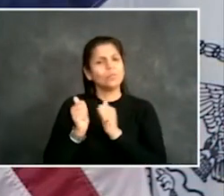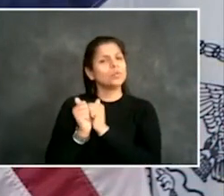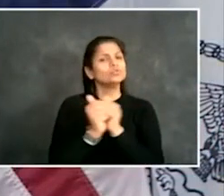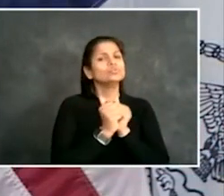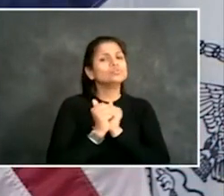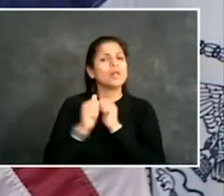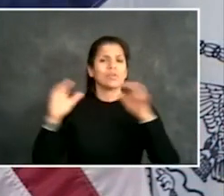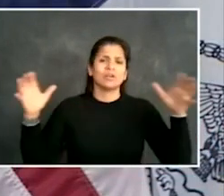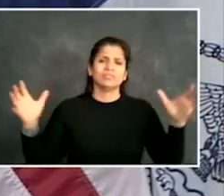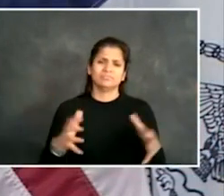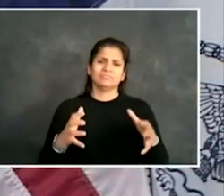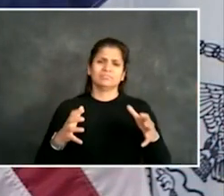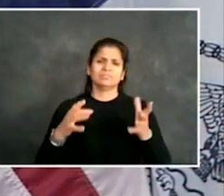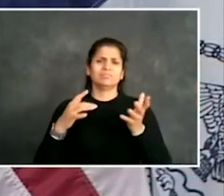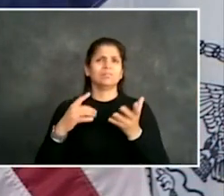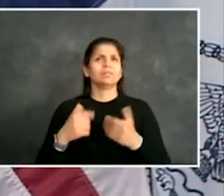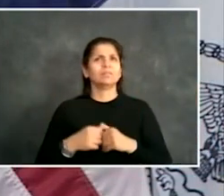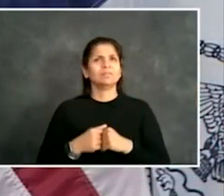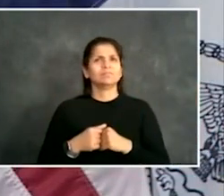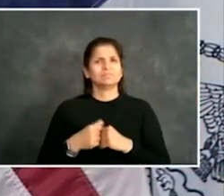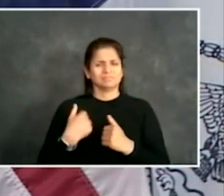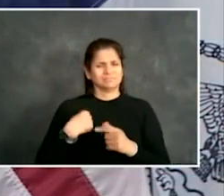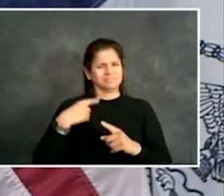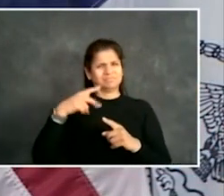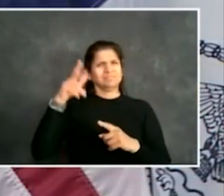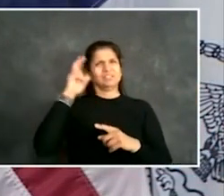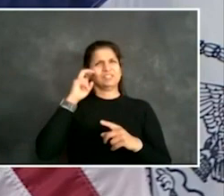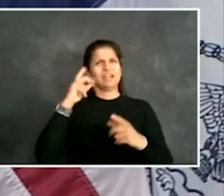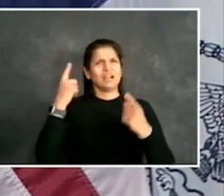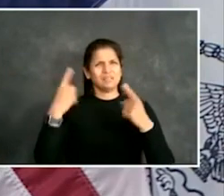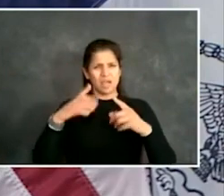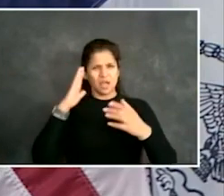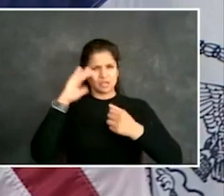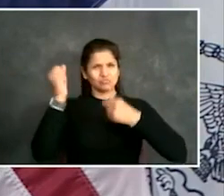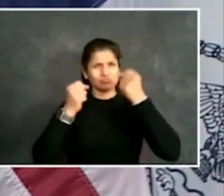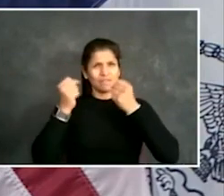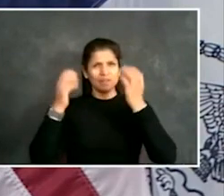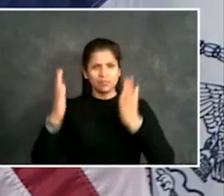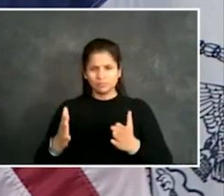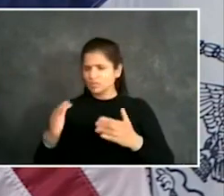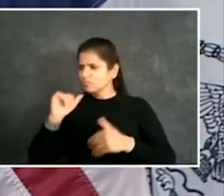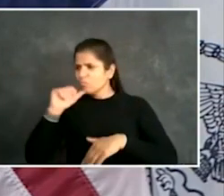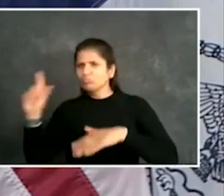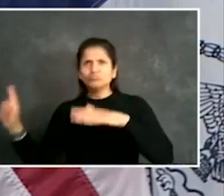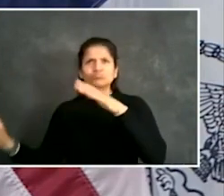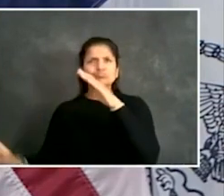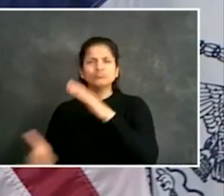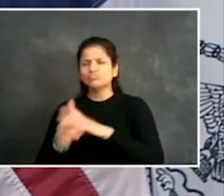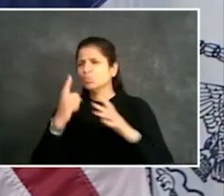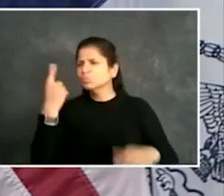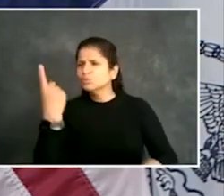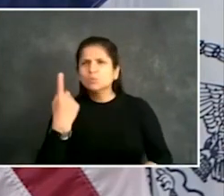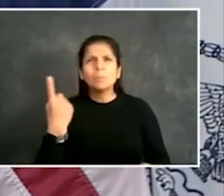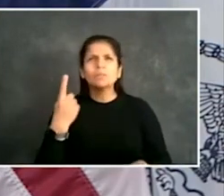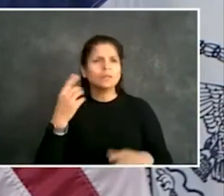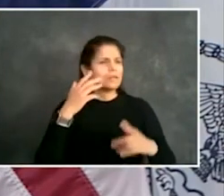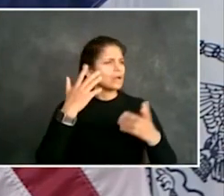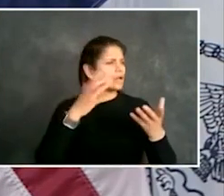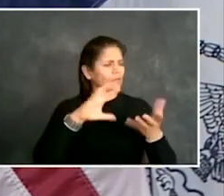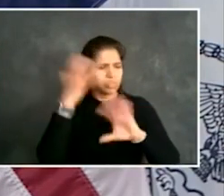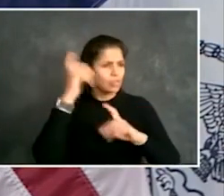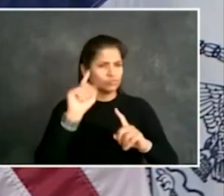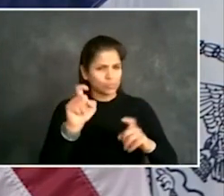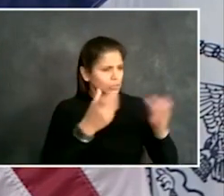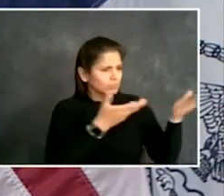on earth did they not either alert the state, who regulate them, or go to their NYPD precinct and ask for help,